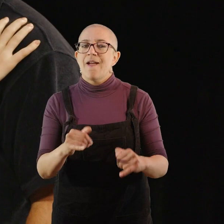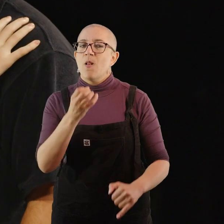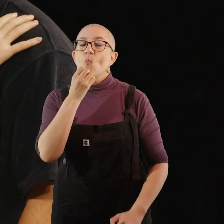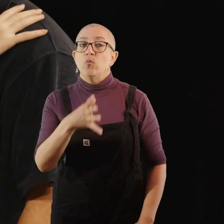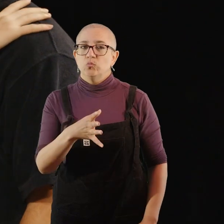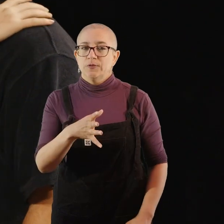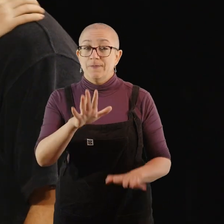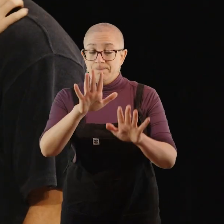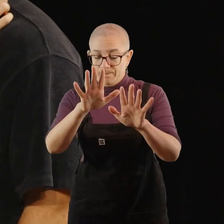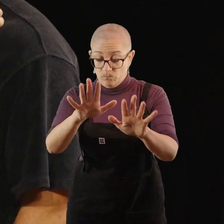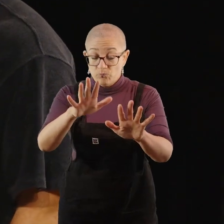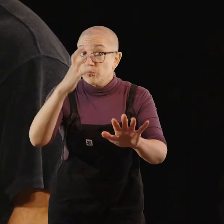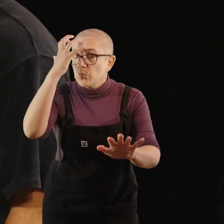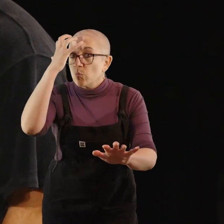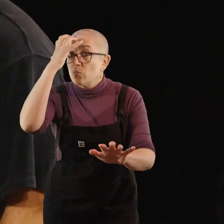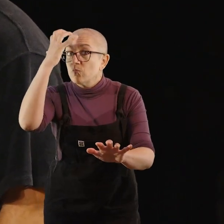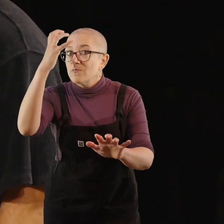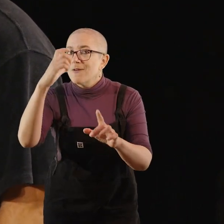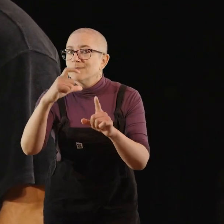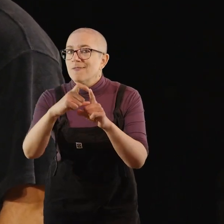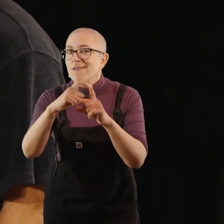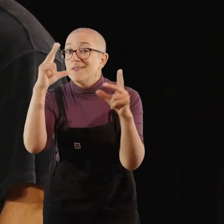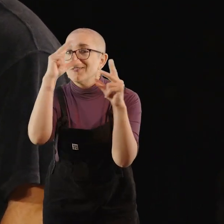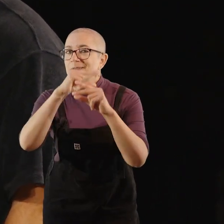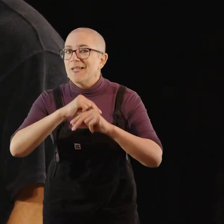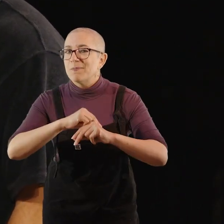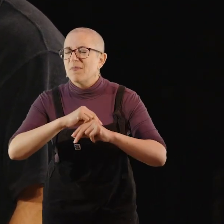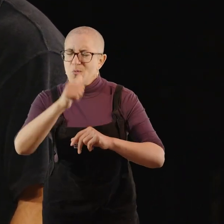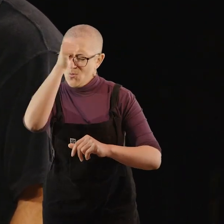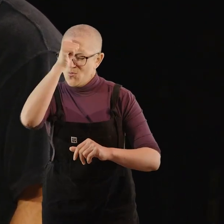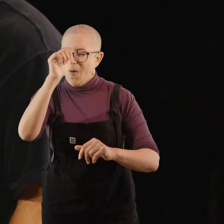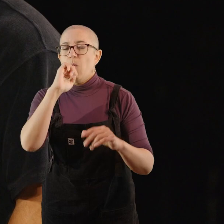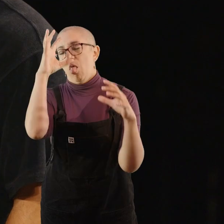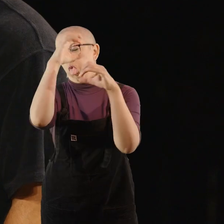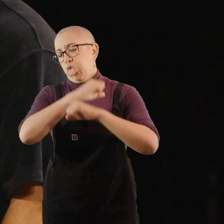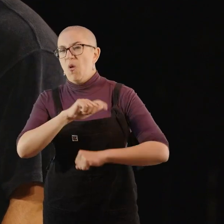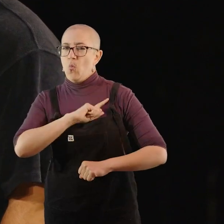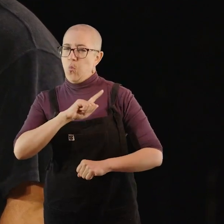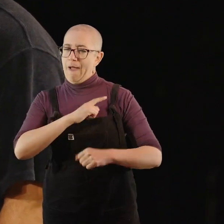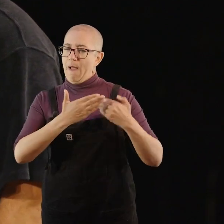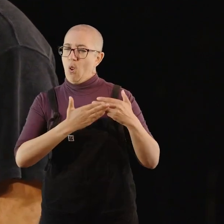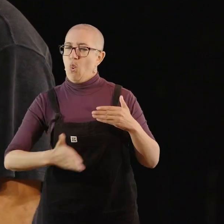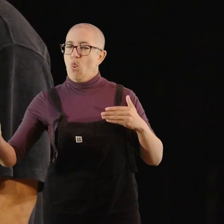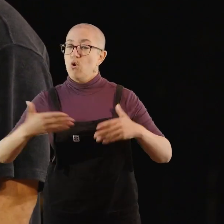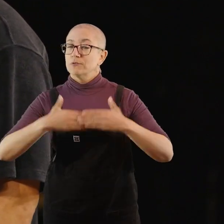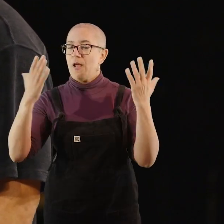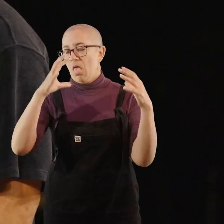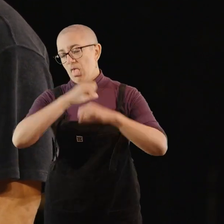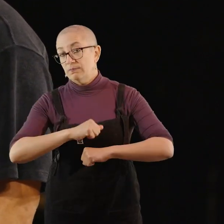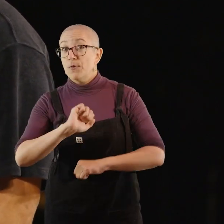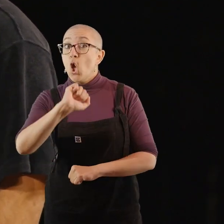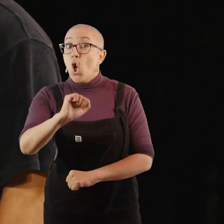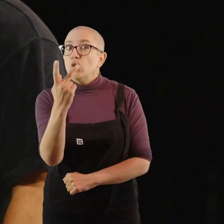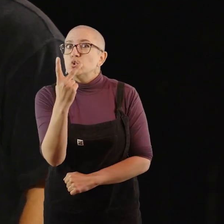When Duncan is asleep, whereto rather shall her day's hard journey soundly invite her. Her two servants